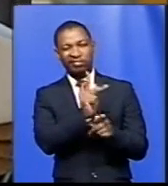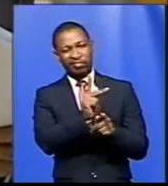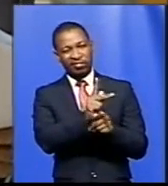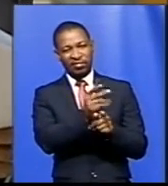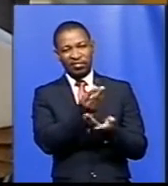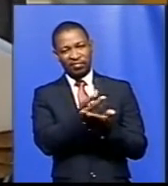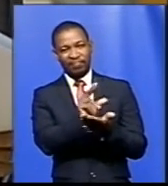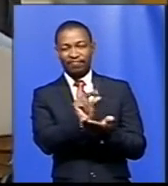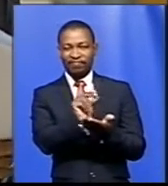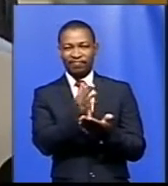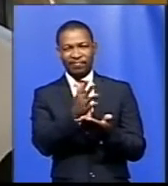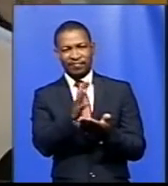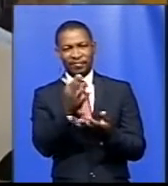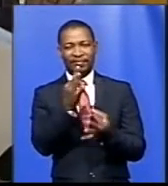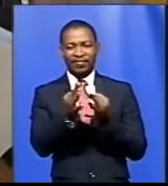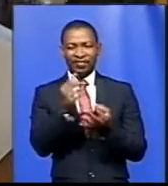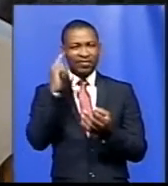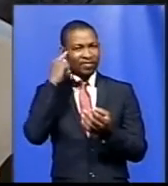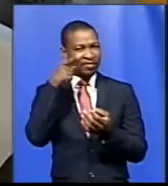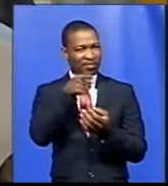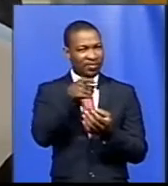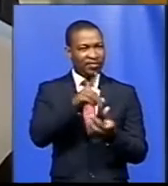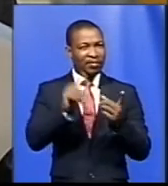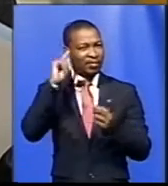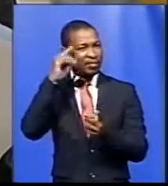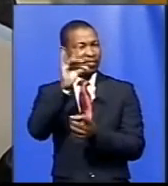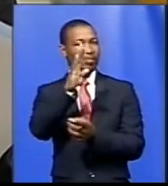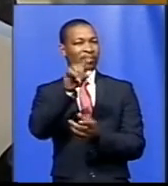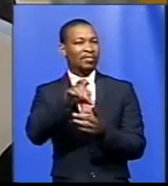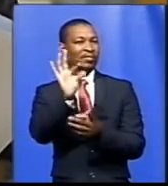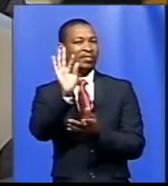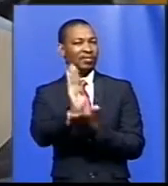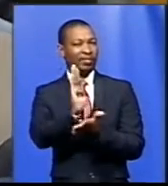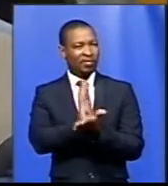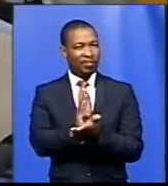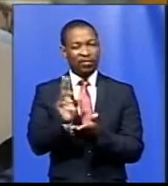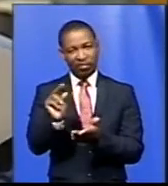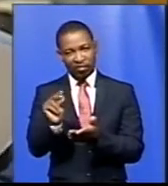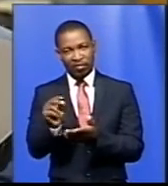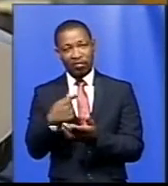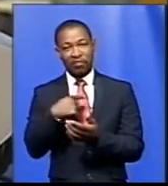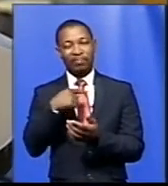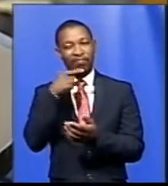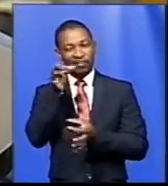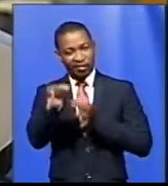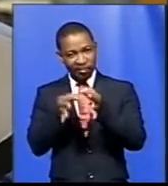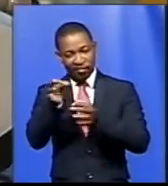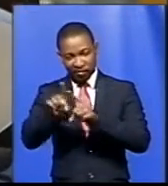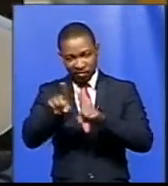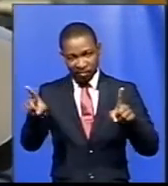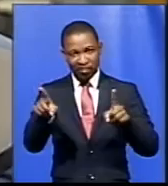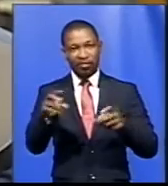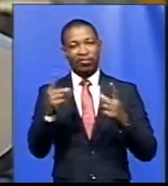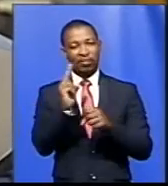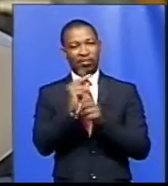because when I say reserves, then people think of the 84.9 billion. So I'm making a distinction to say